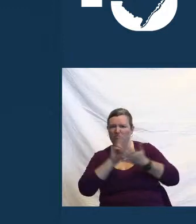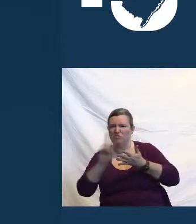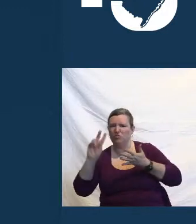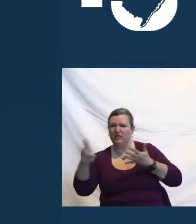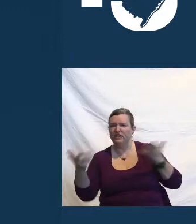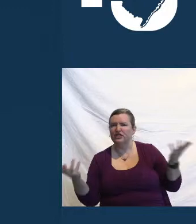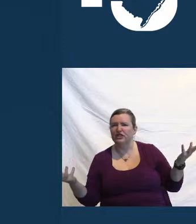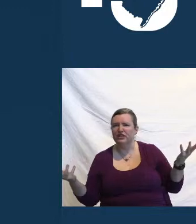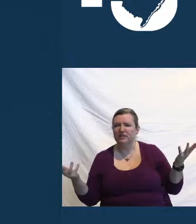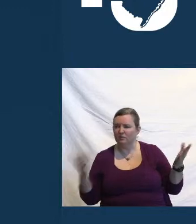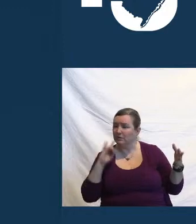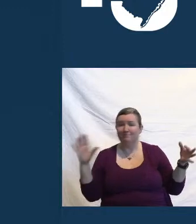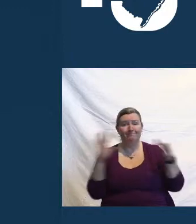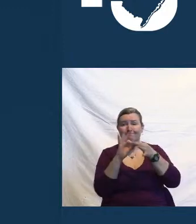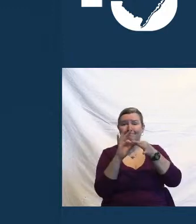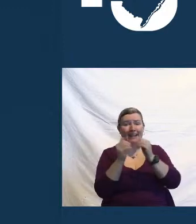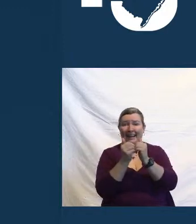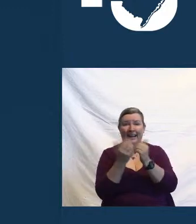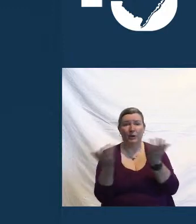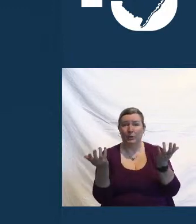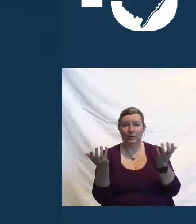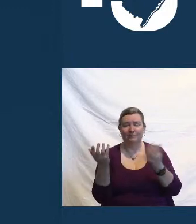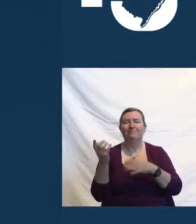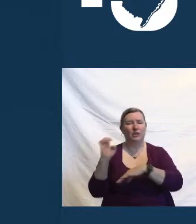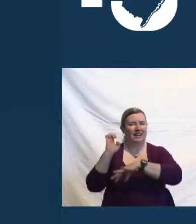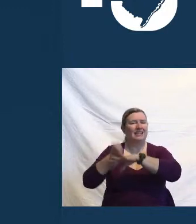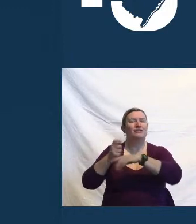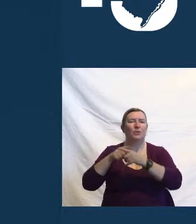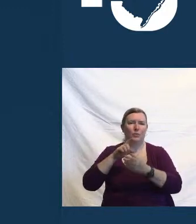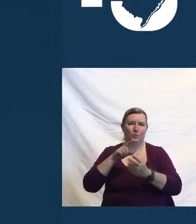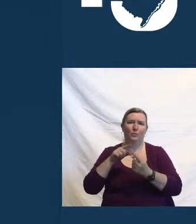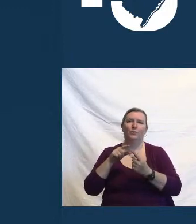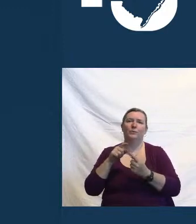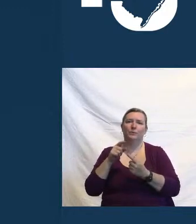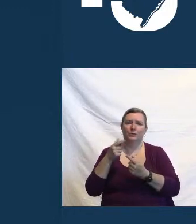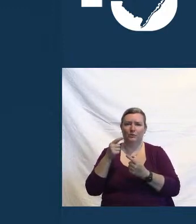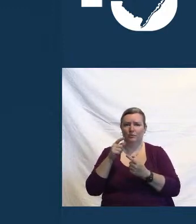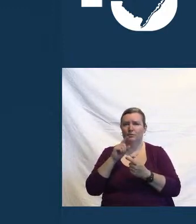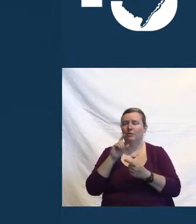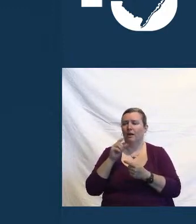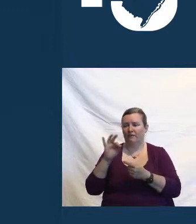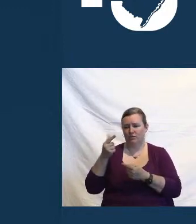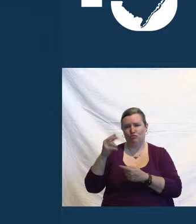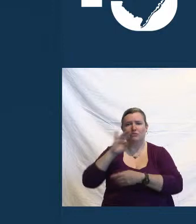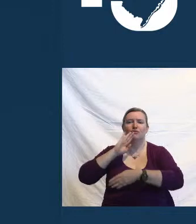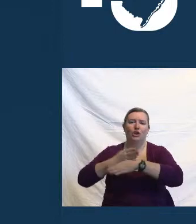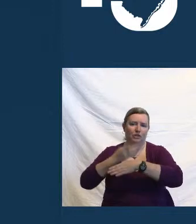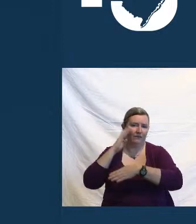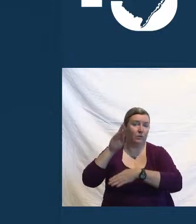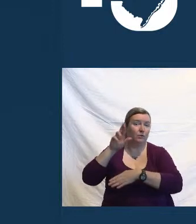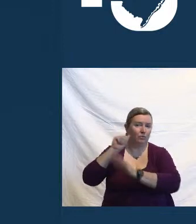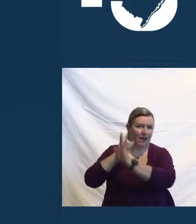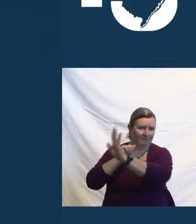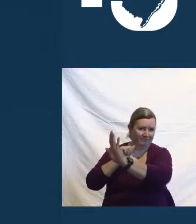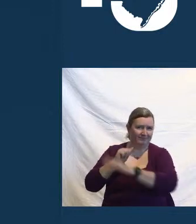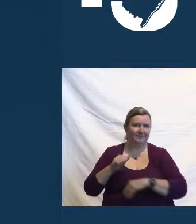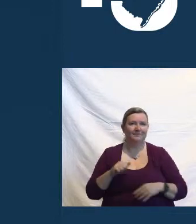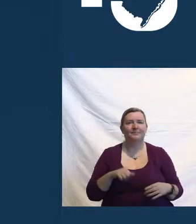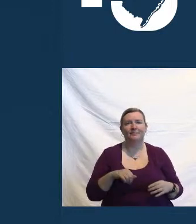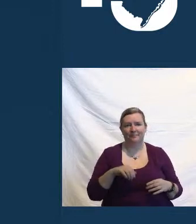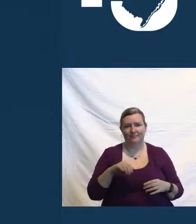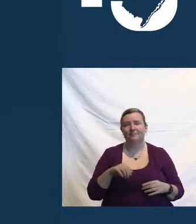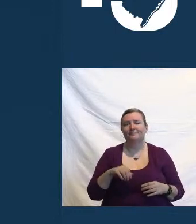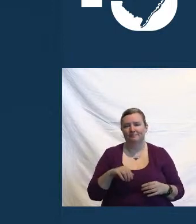one of Barbara's granddaughters, Erica. And Erica is the brother, by the way, of the Frelinghuysen Township Deputy